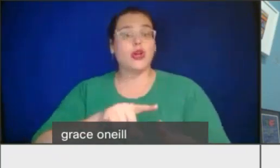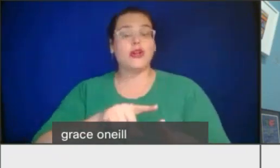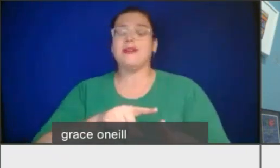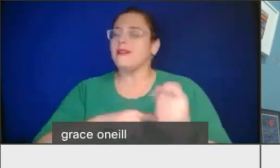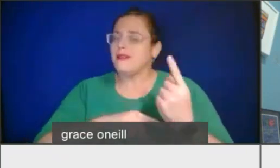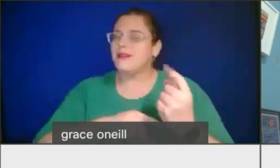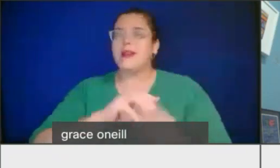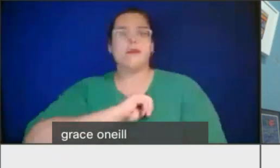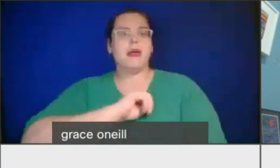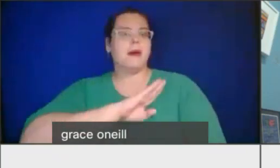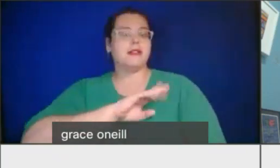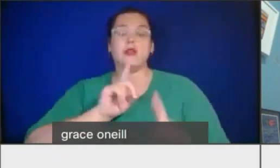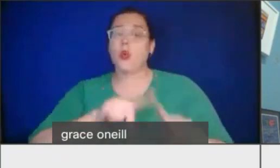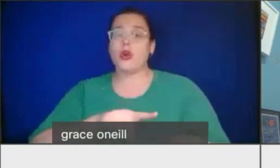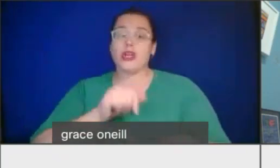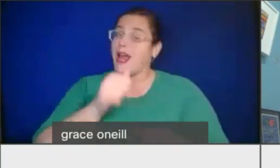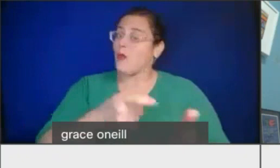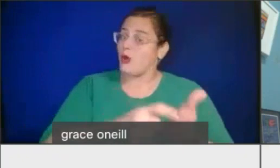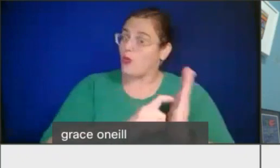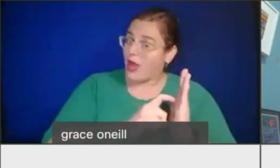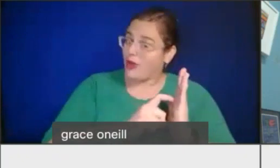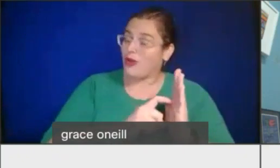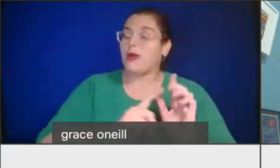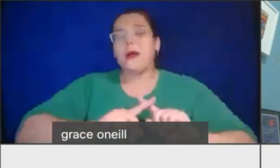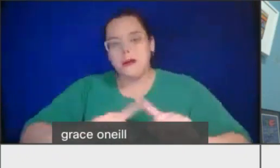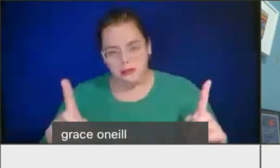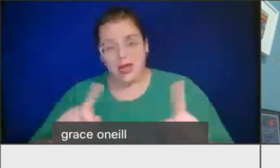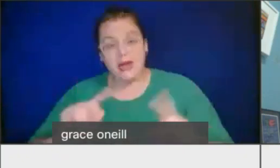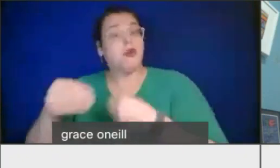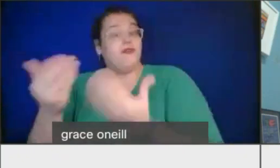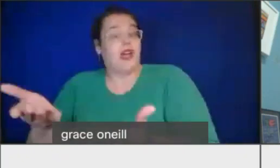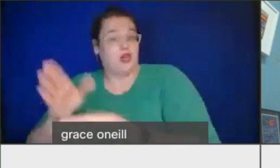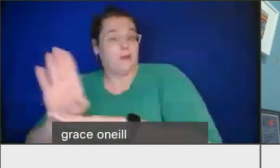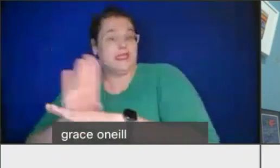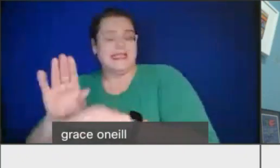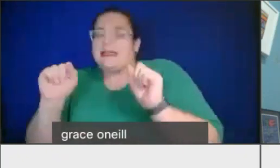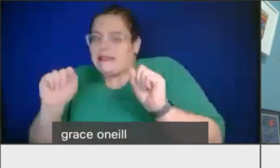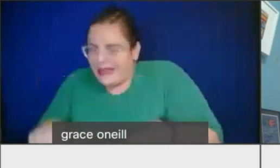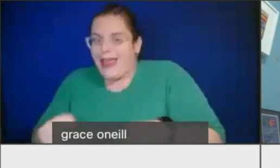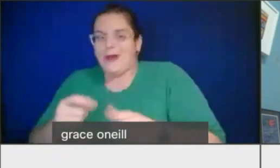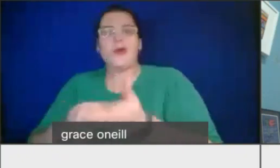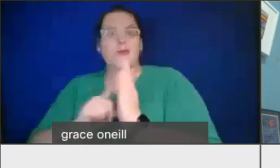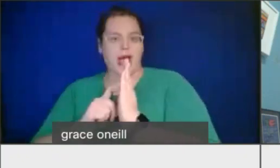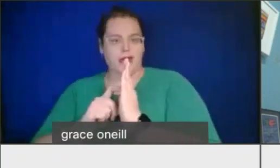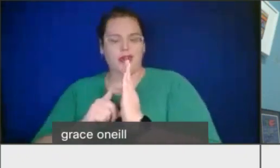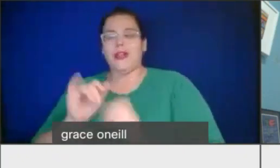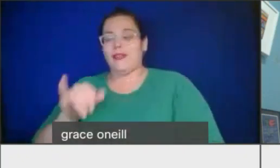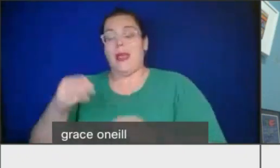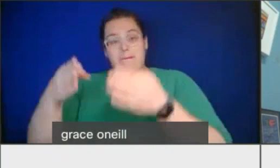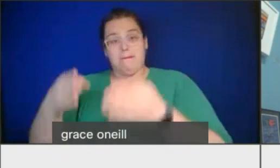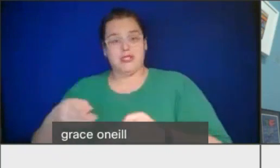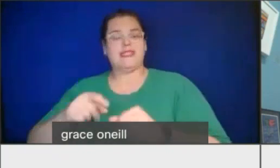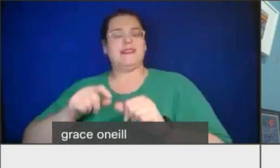each provider certainly can require that the person test regularly while that